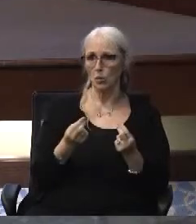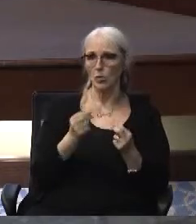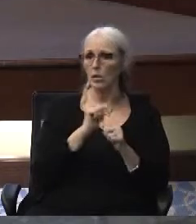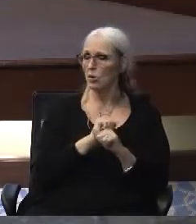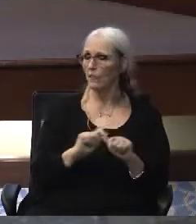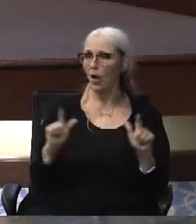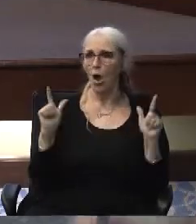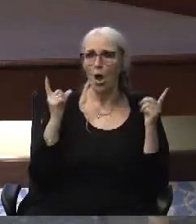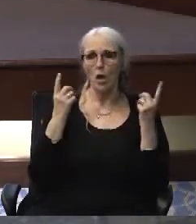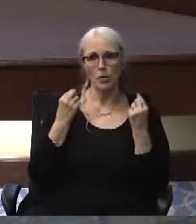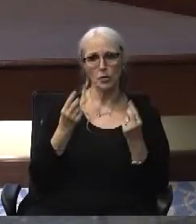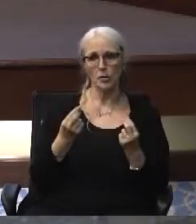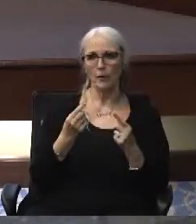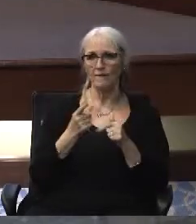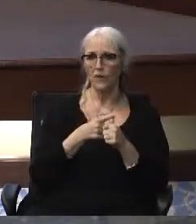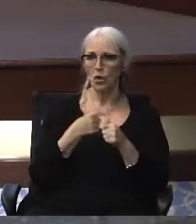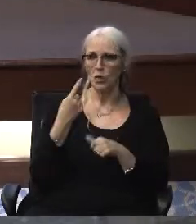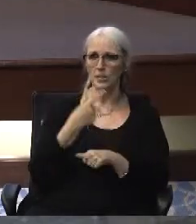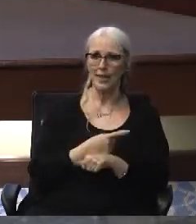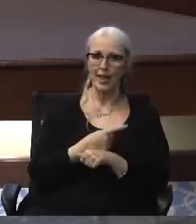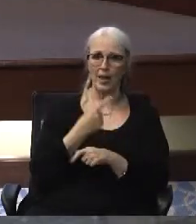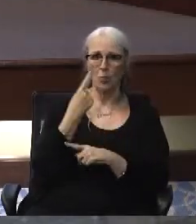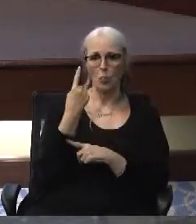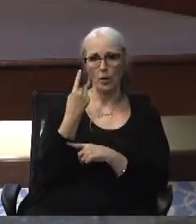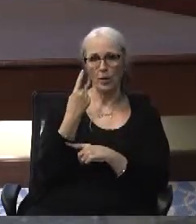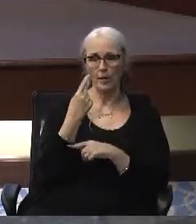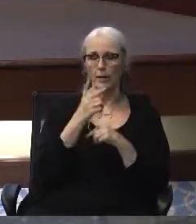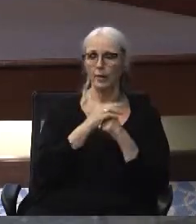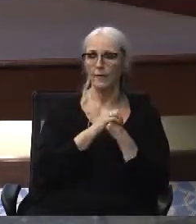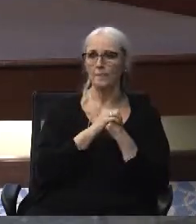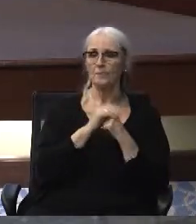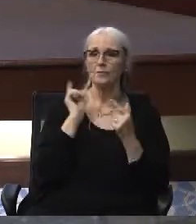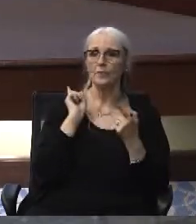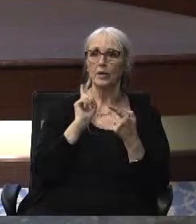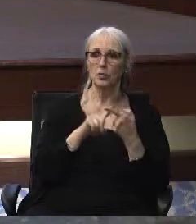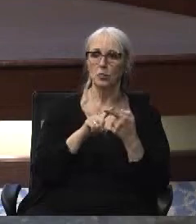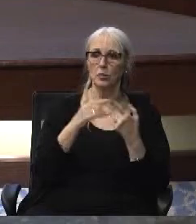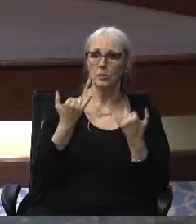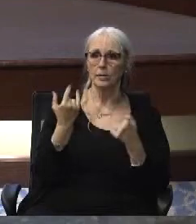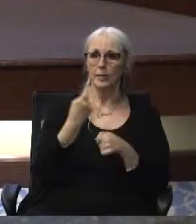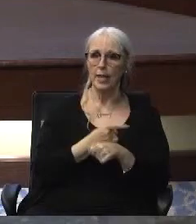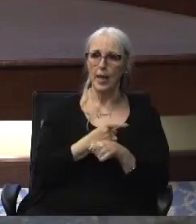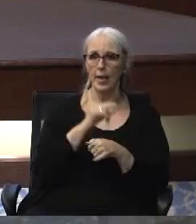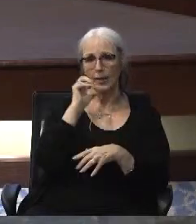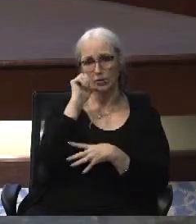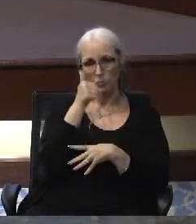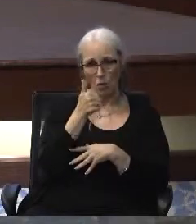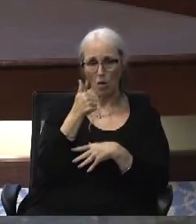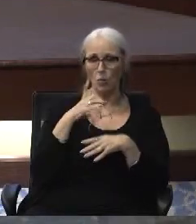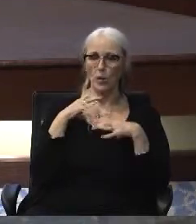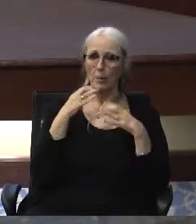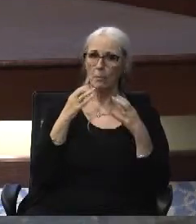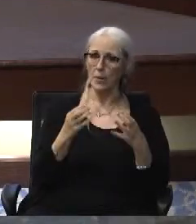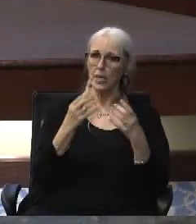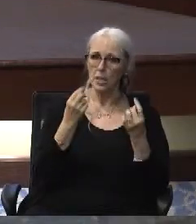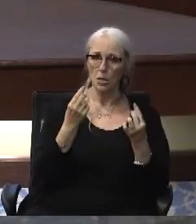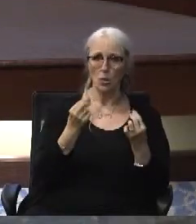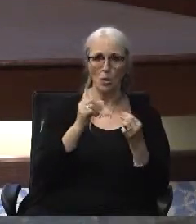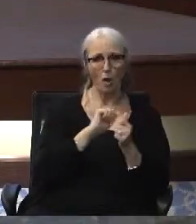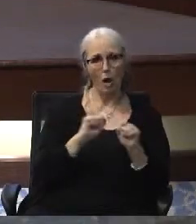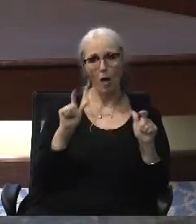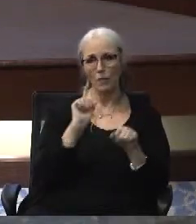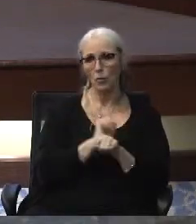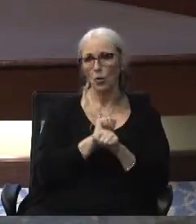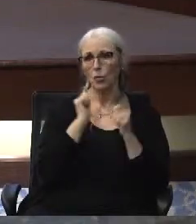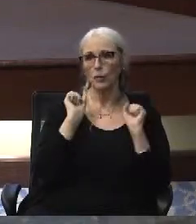from the first day one to today, tomorrow, but we're committed to doing all the work that we can